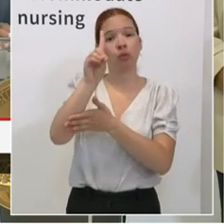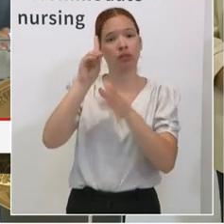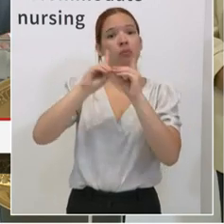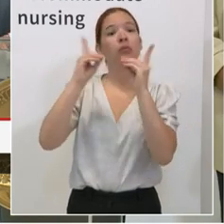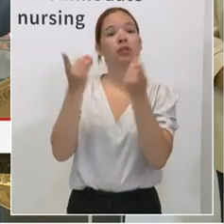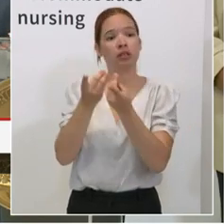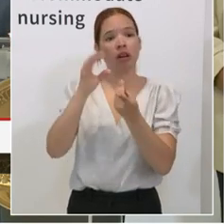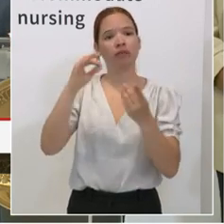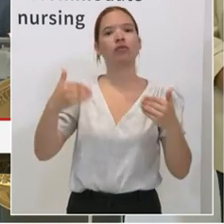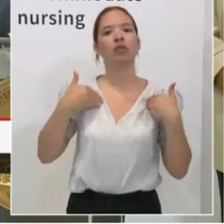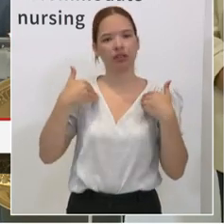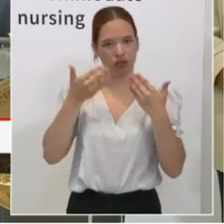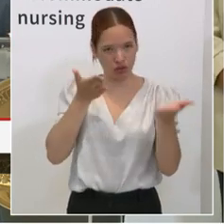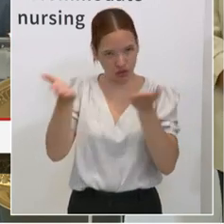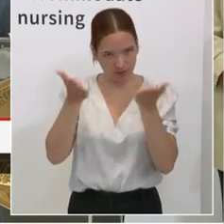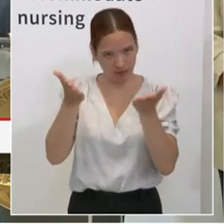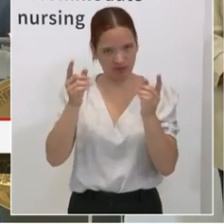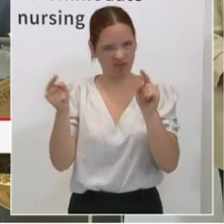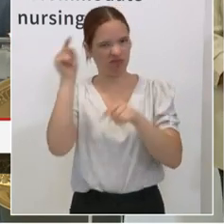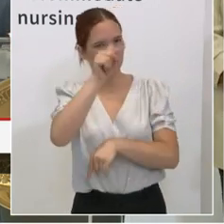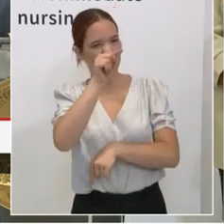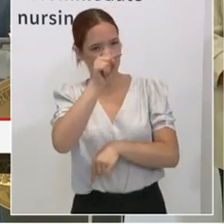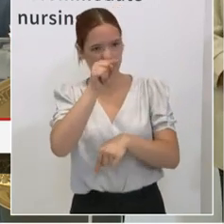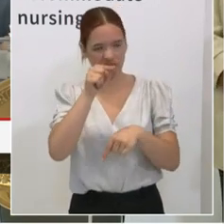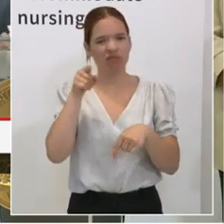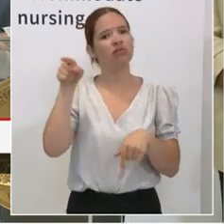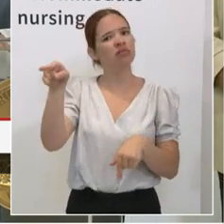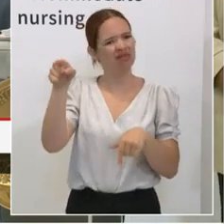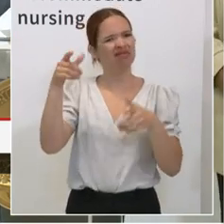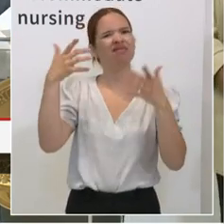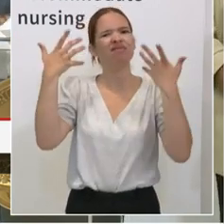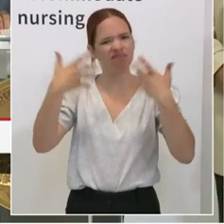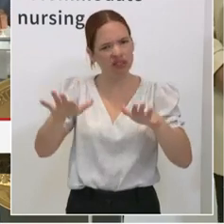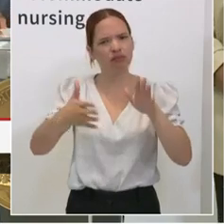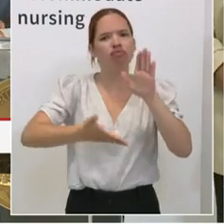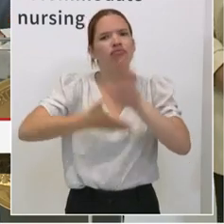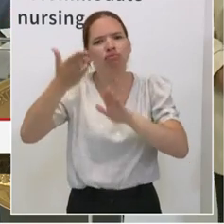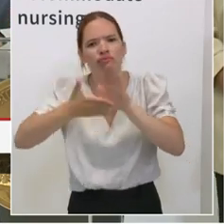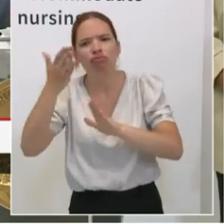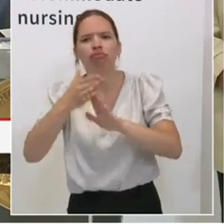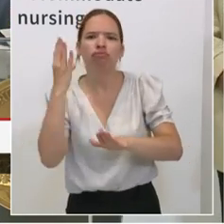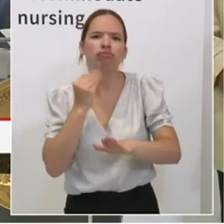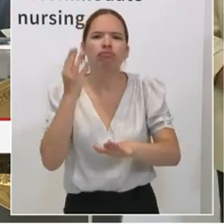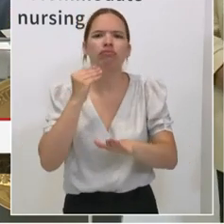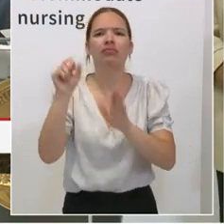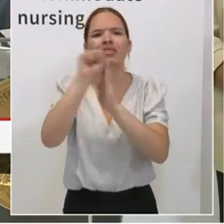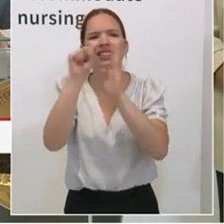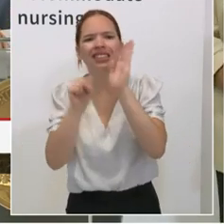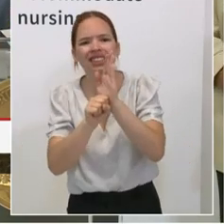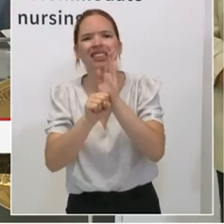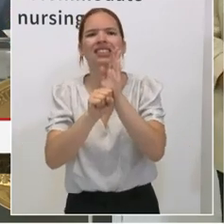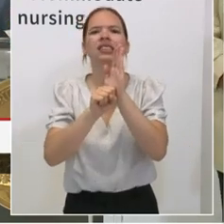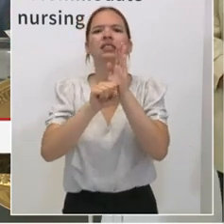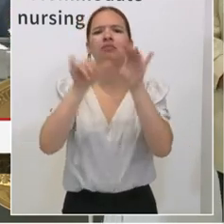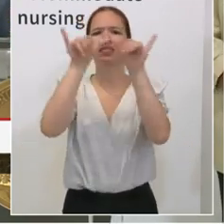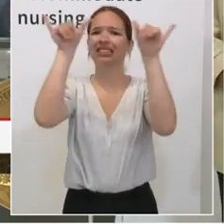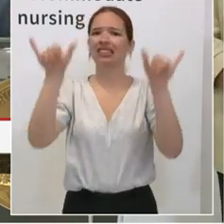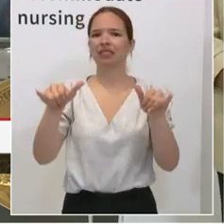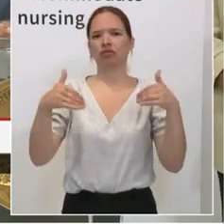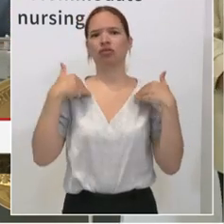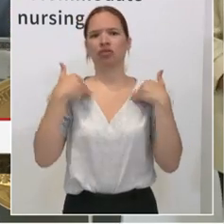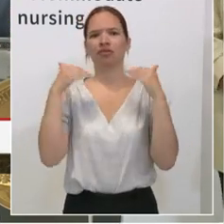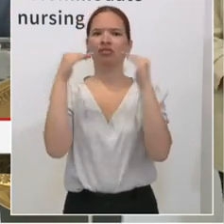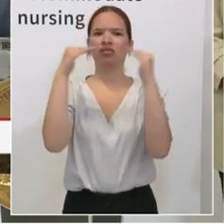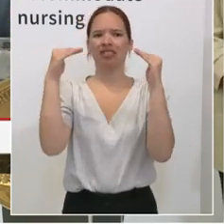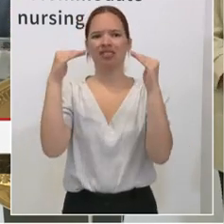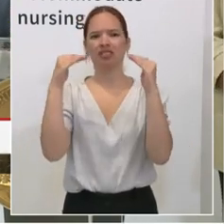he was responsible for the management and operation of the state's juvenile justice system, including support